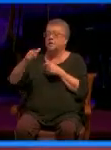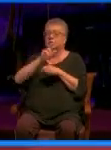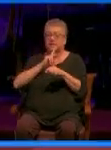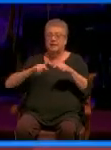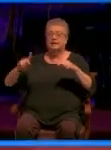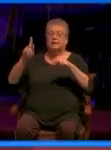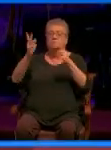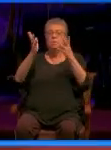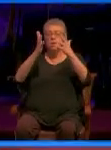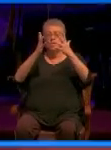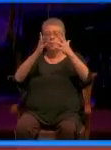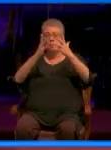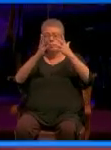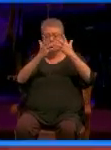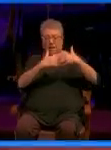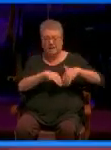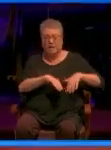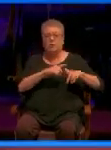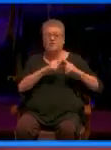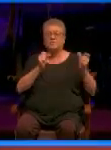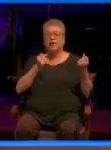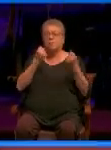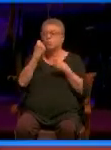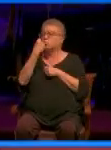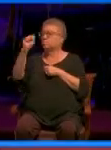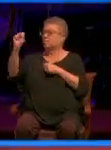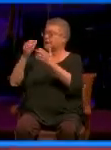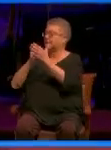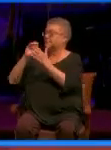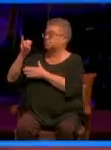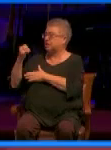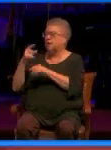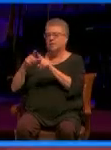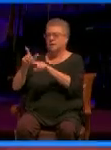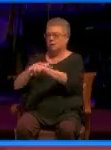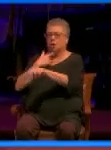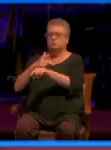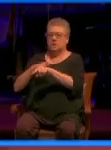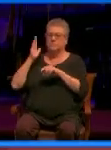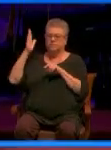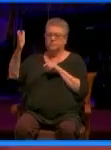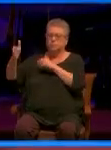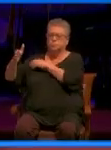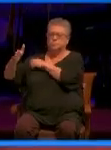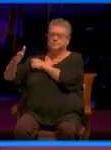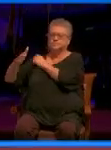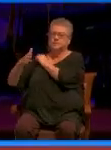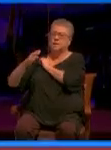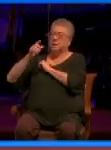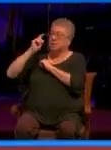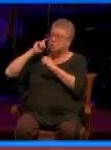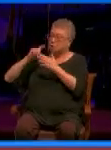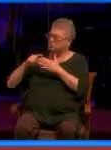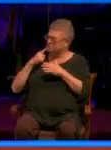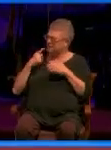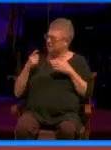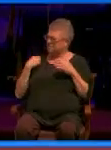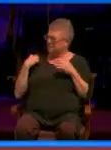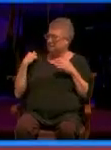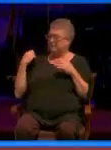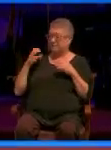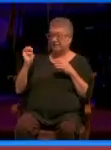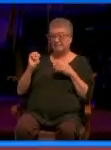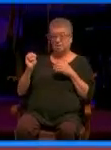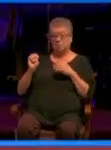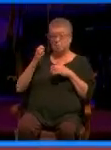finally the Edomites raise up against the house of Jacob. But it'll be a long time from now. And so if you'll notice with me, you might say, boy, Esau really got